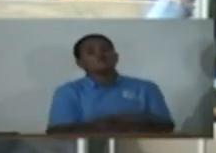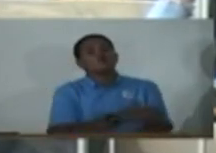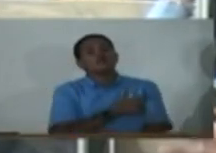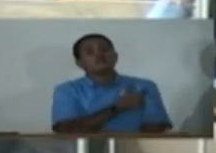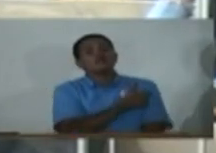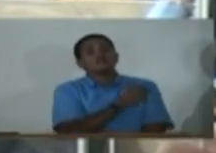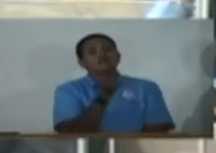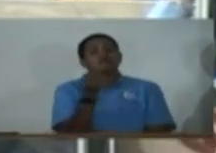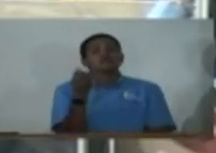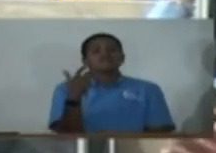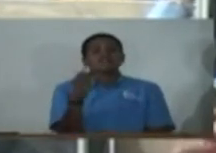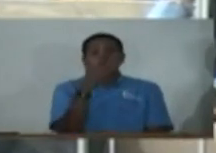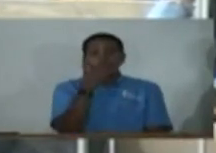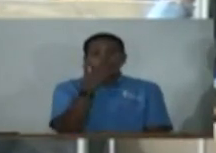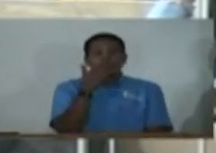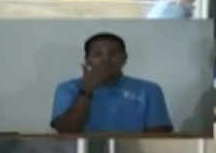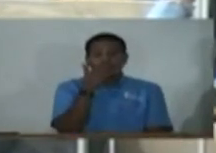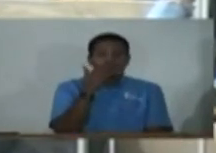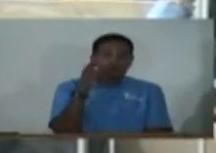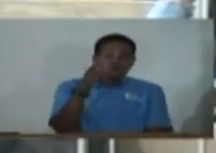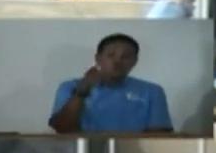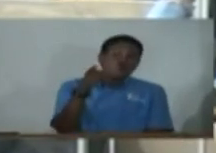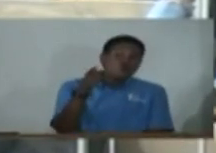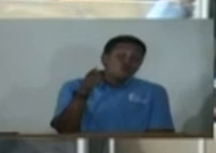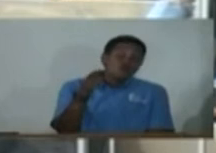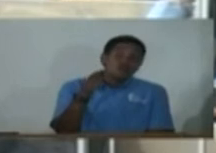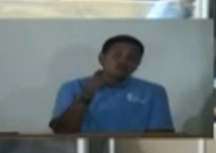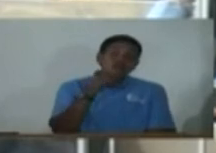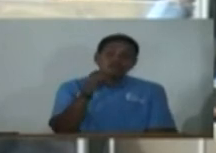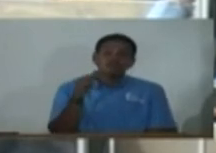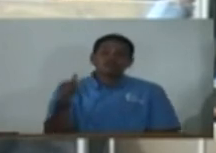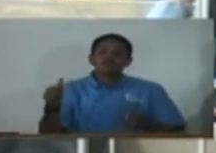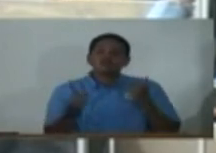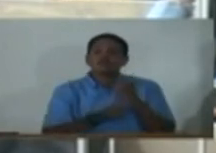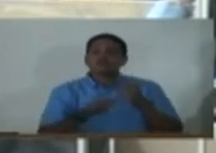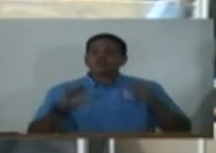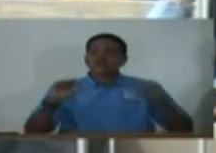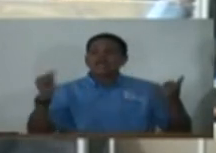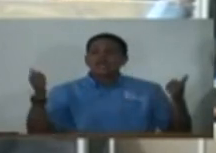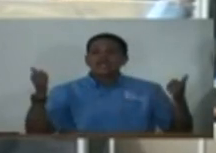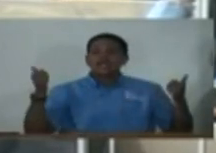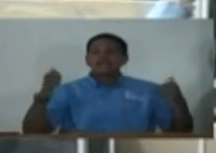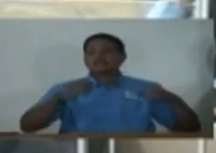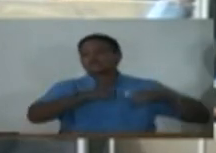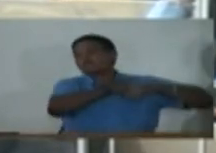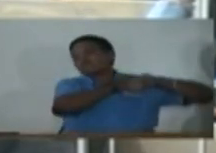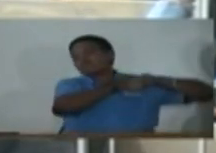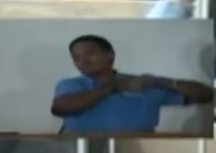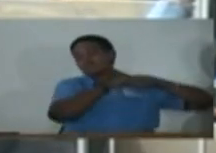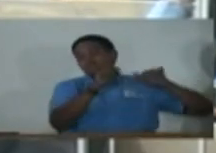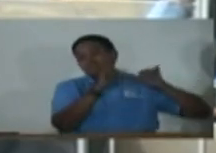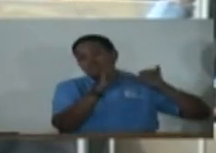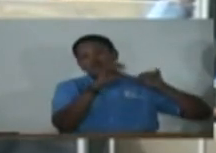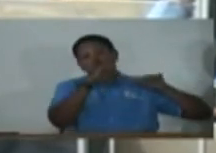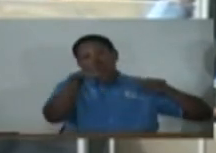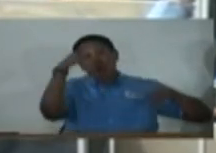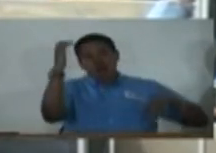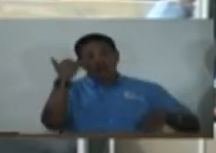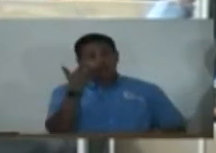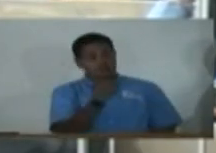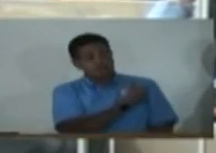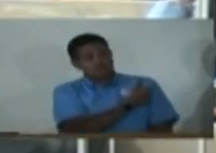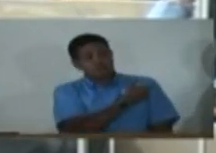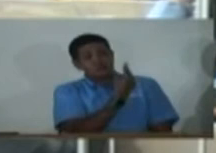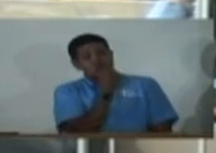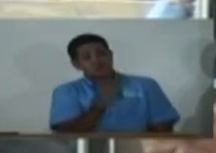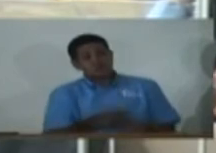vaccinated. You are no longer under the elder shielding measure, the stay-at-home